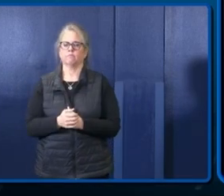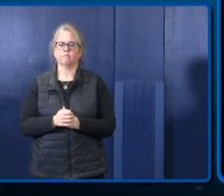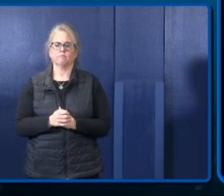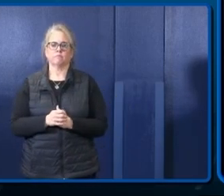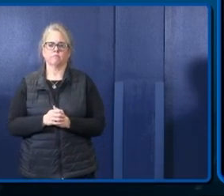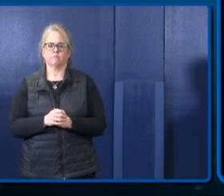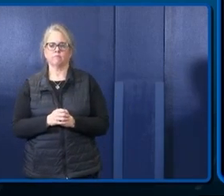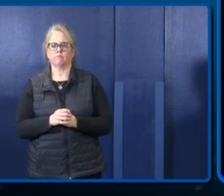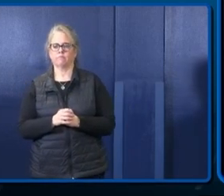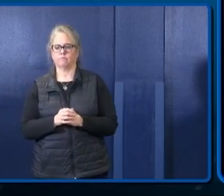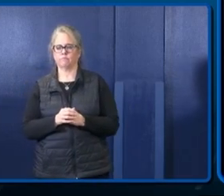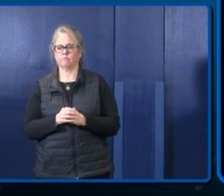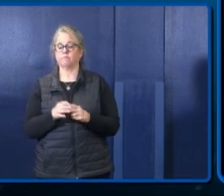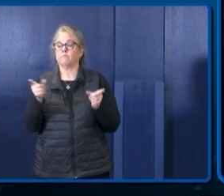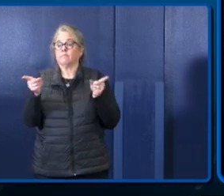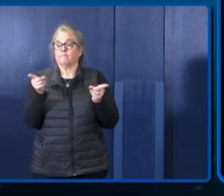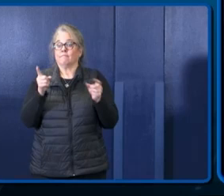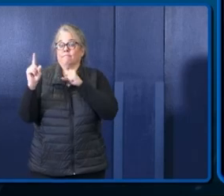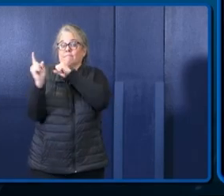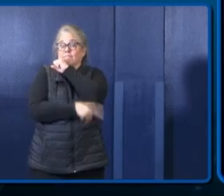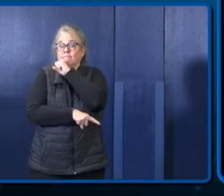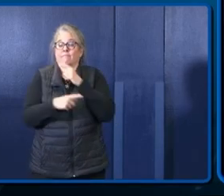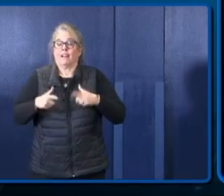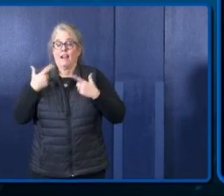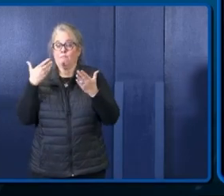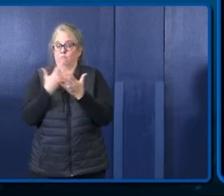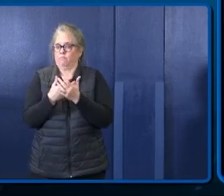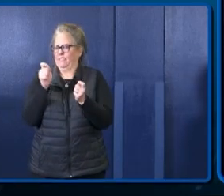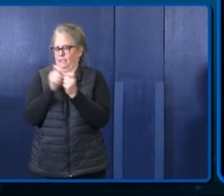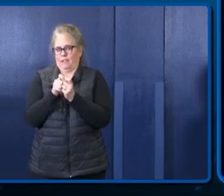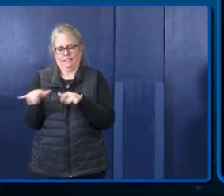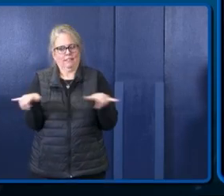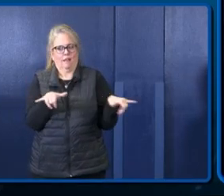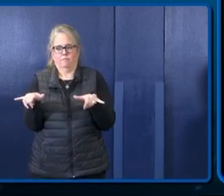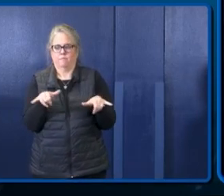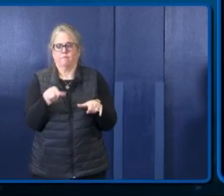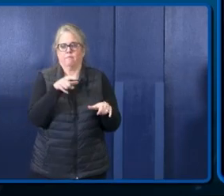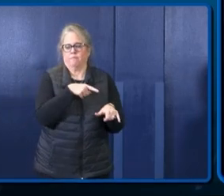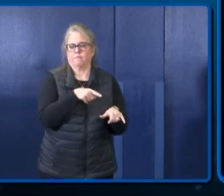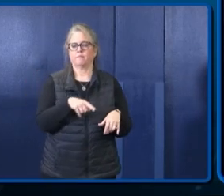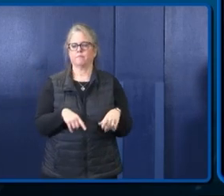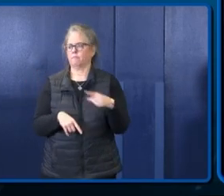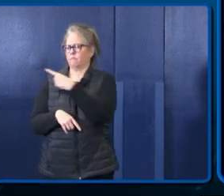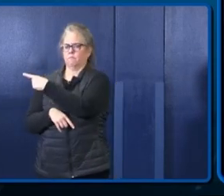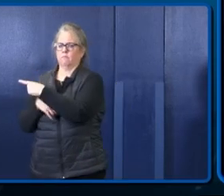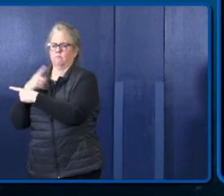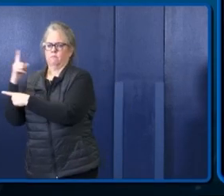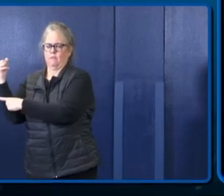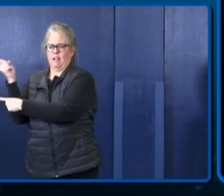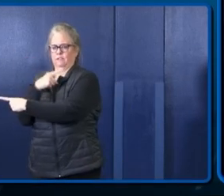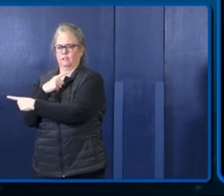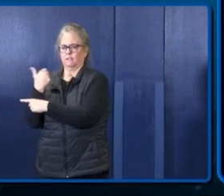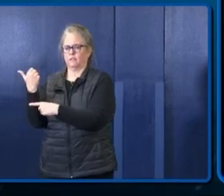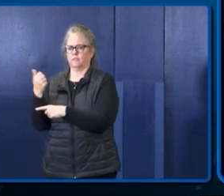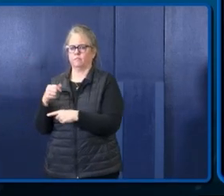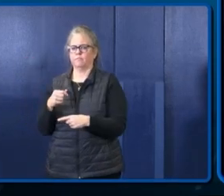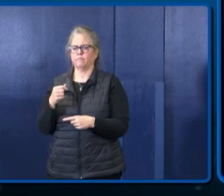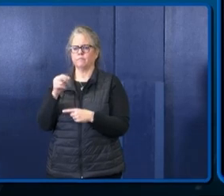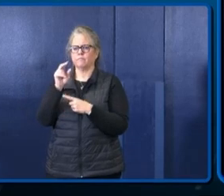prison without parole. How did the suspect's non-binary status factor into your decision to file the bias-related